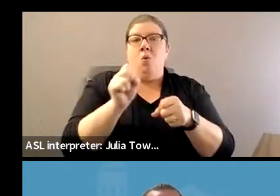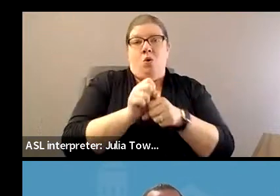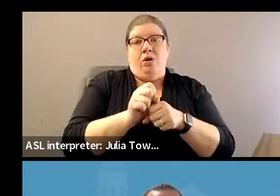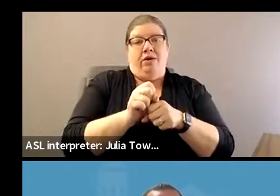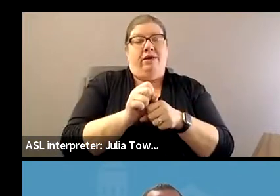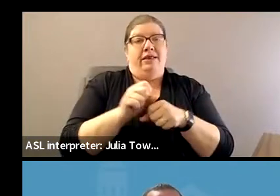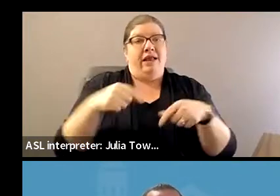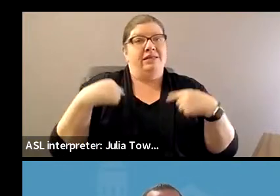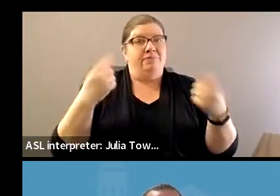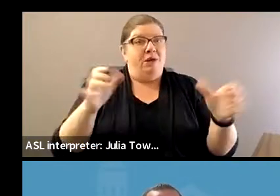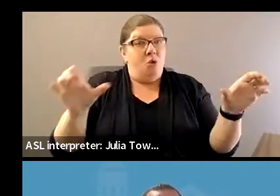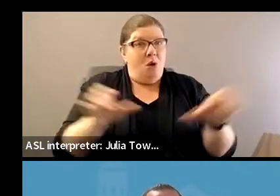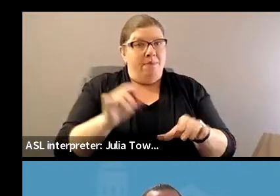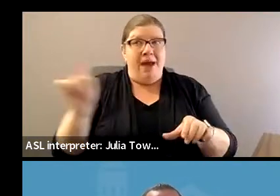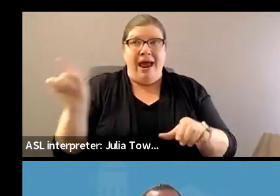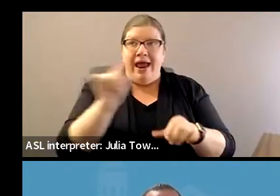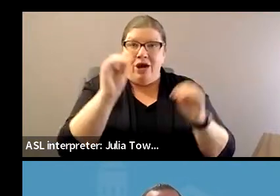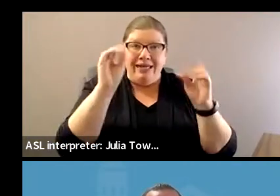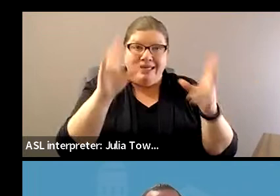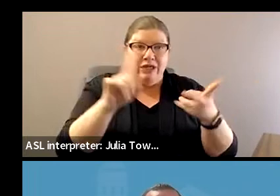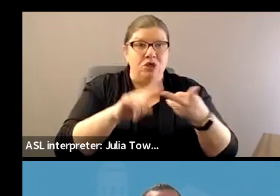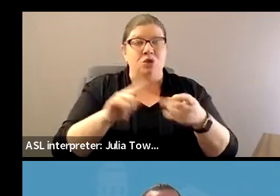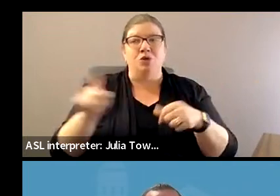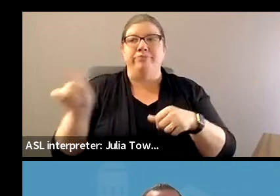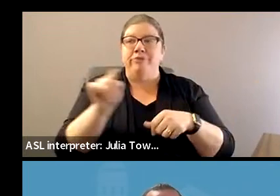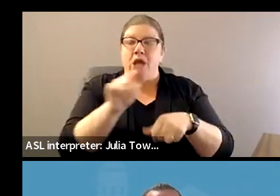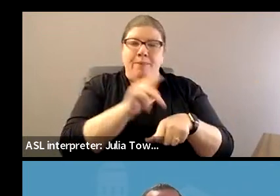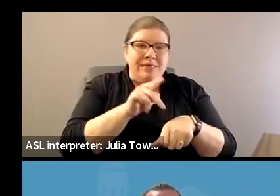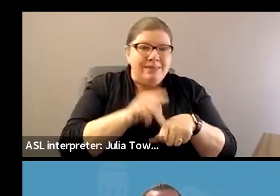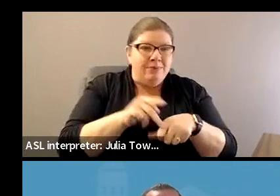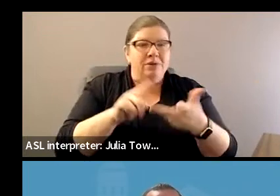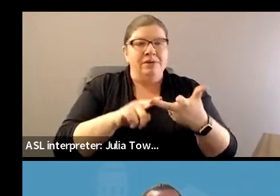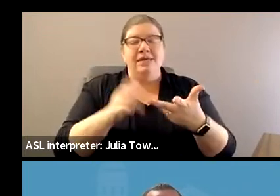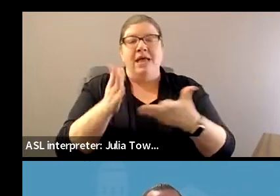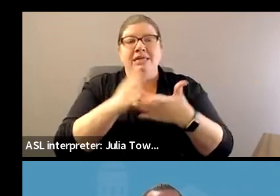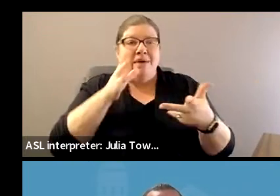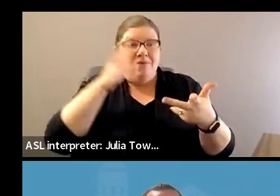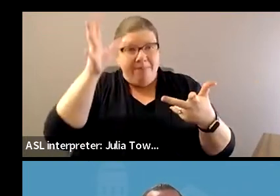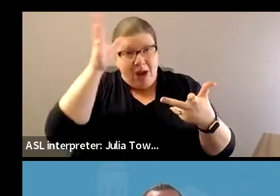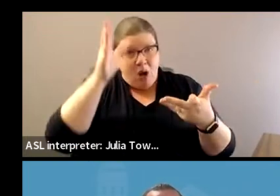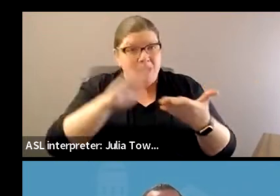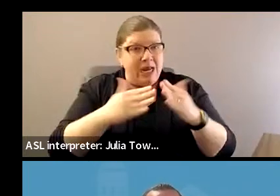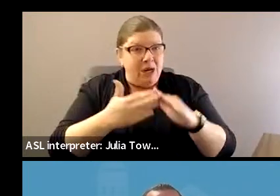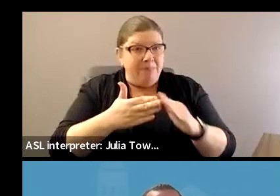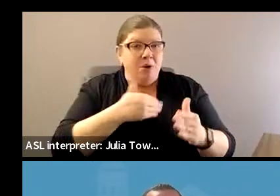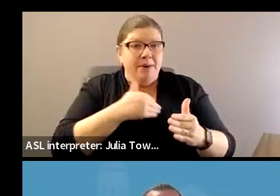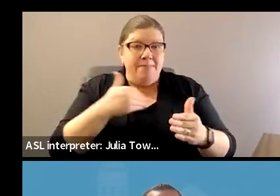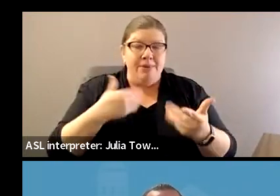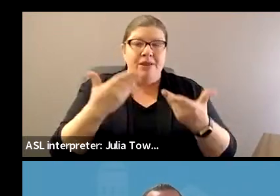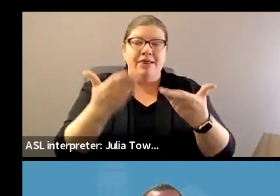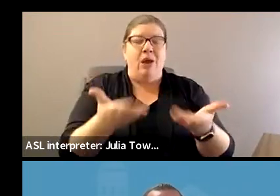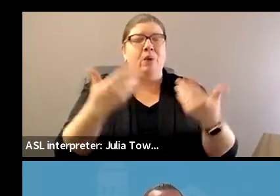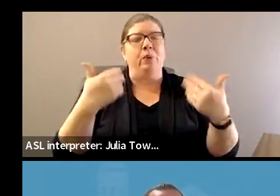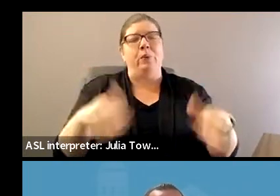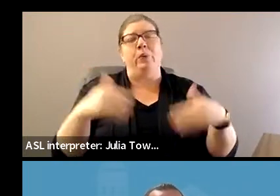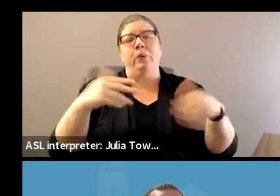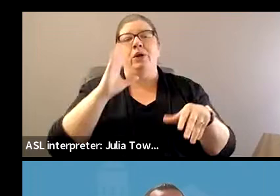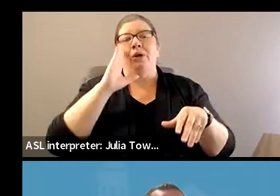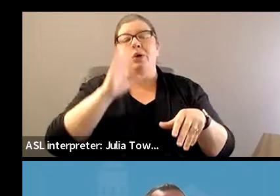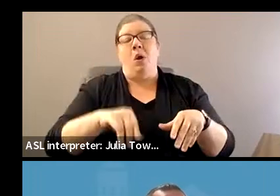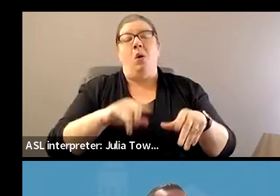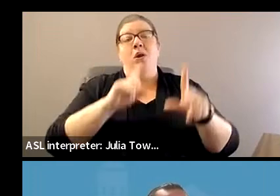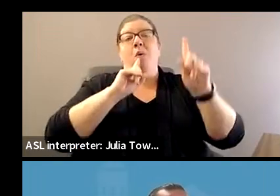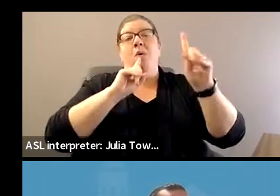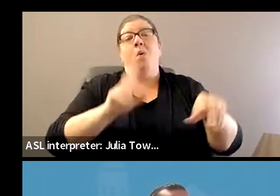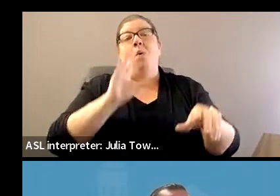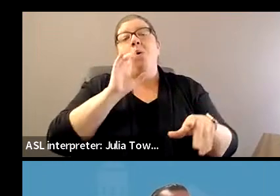done by our teachers, but our principals and some of our parent community members who were there. So I know there's a report down the line, so I